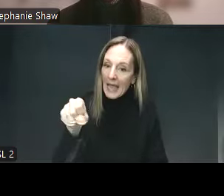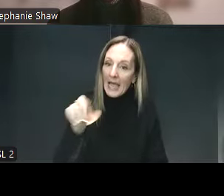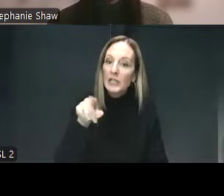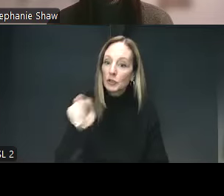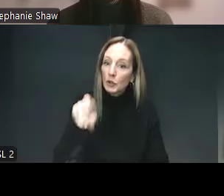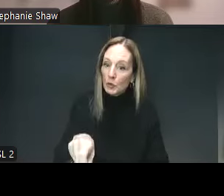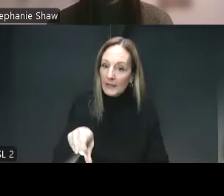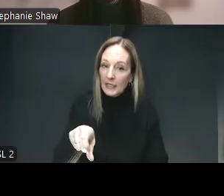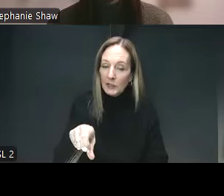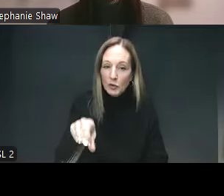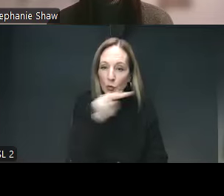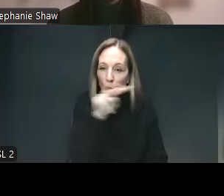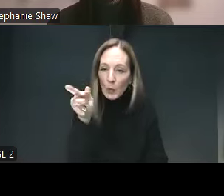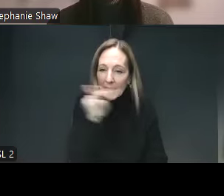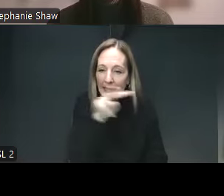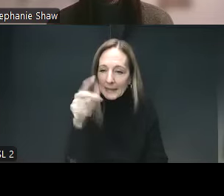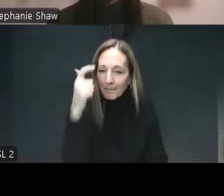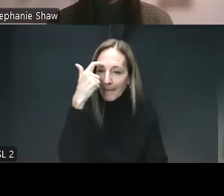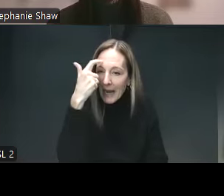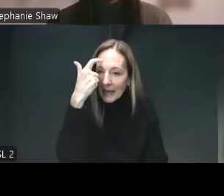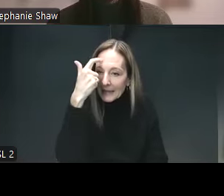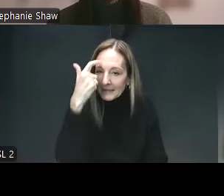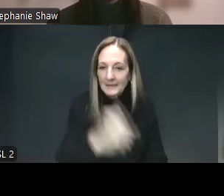read minds.